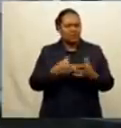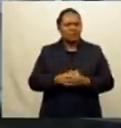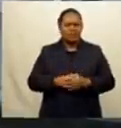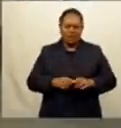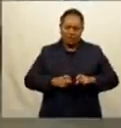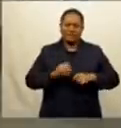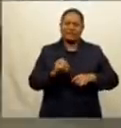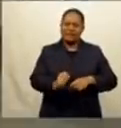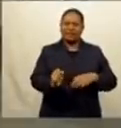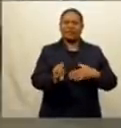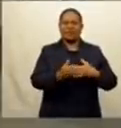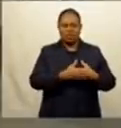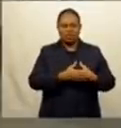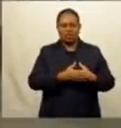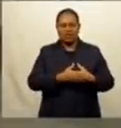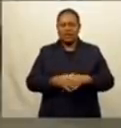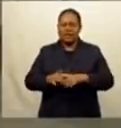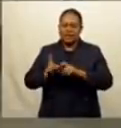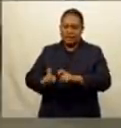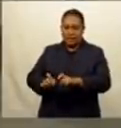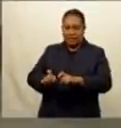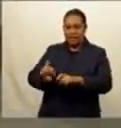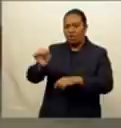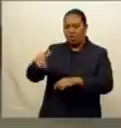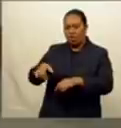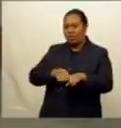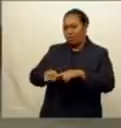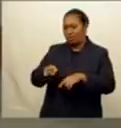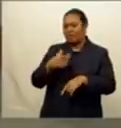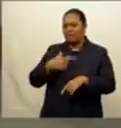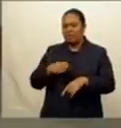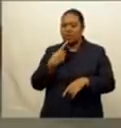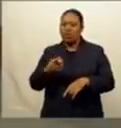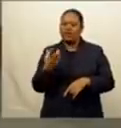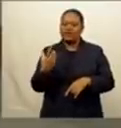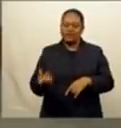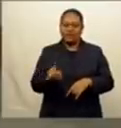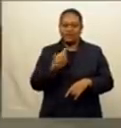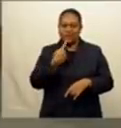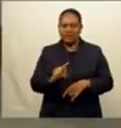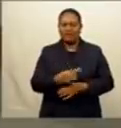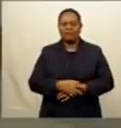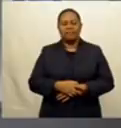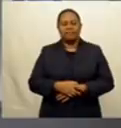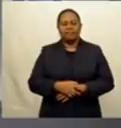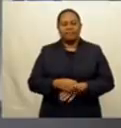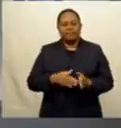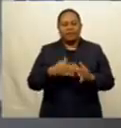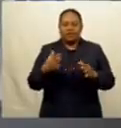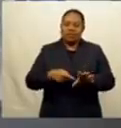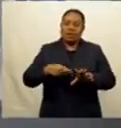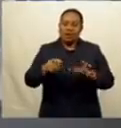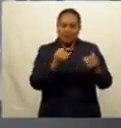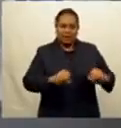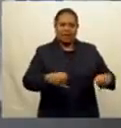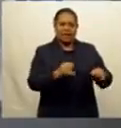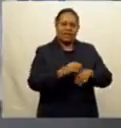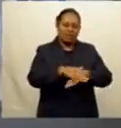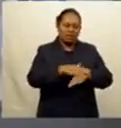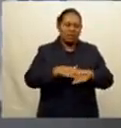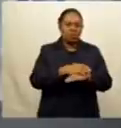remained closed since the stay-home order was put in place. Skeggs adds contactless provisions for outer islands, and the Blue